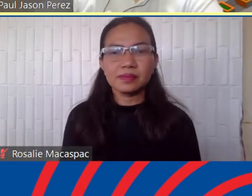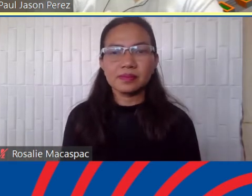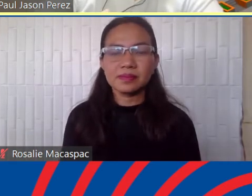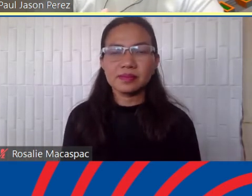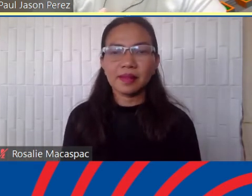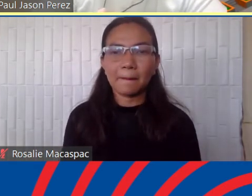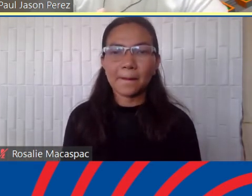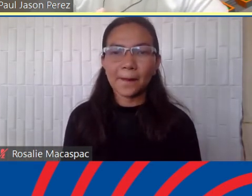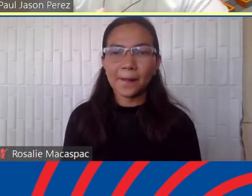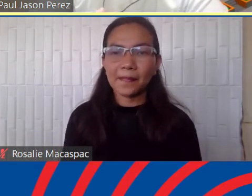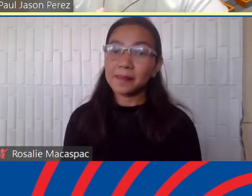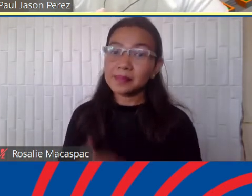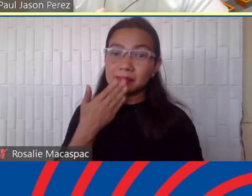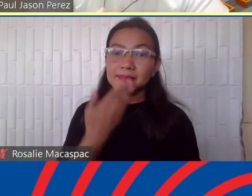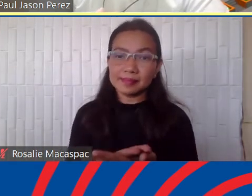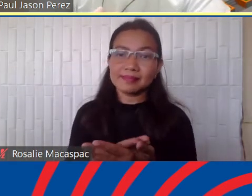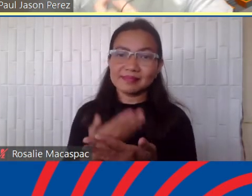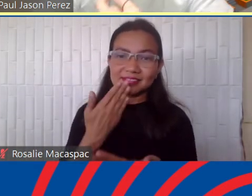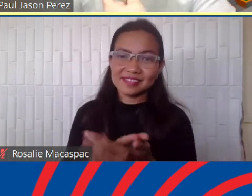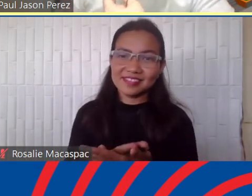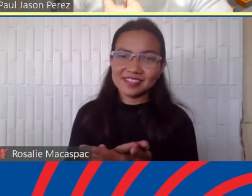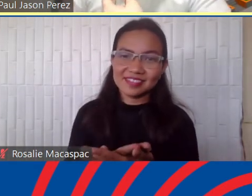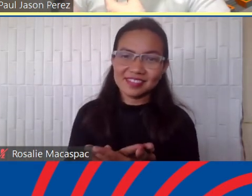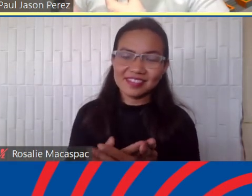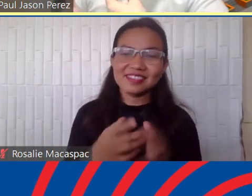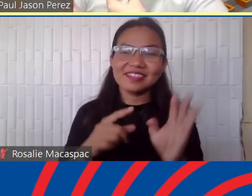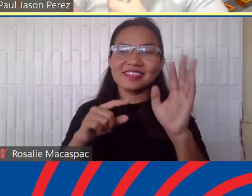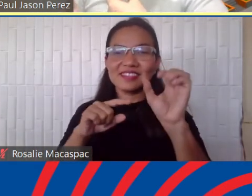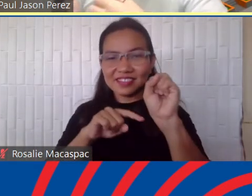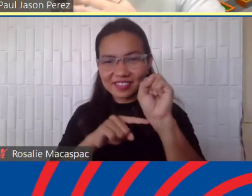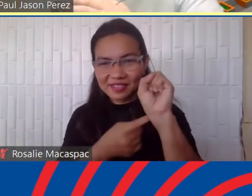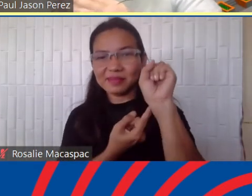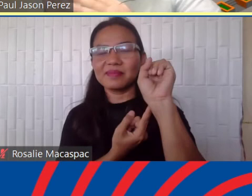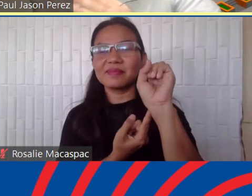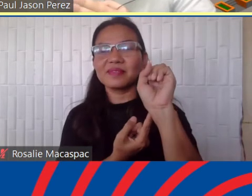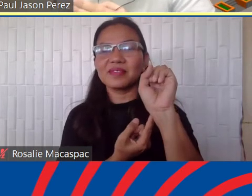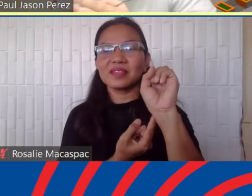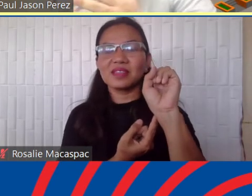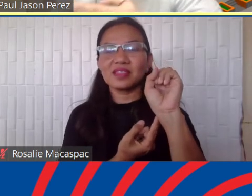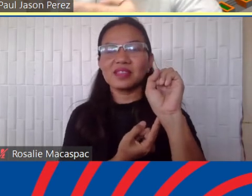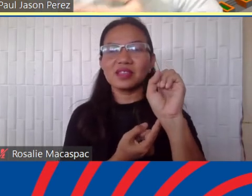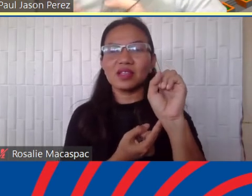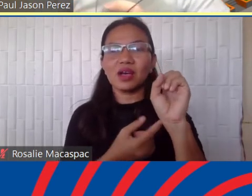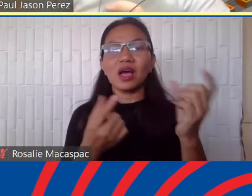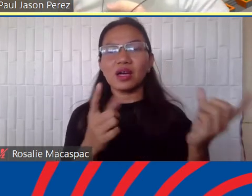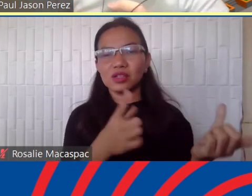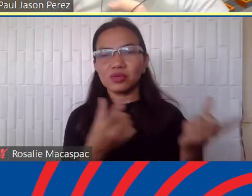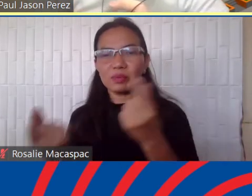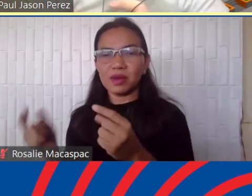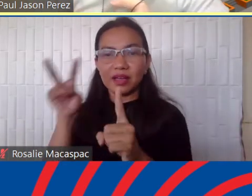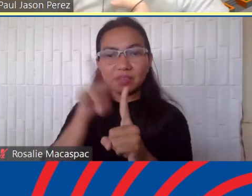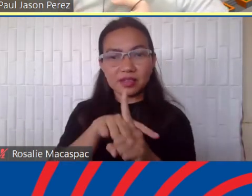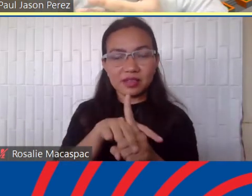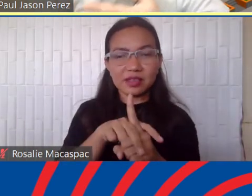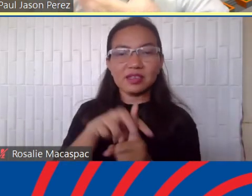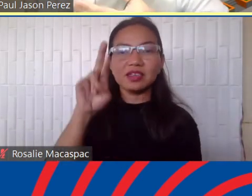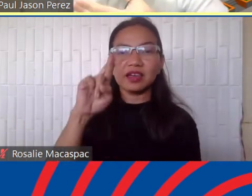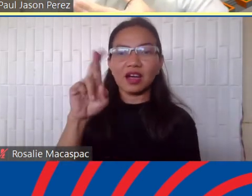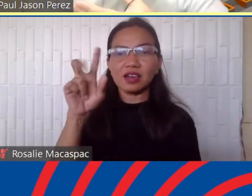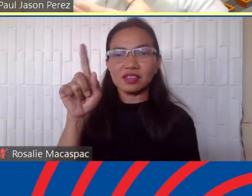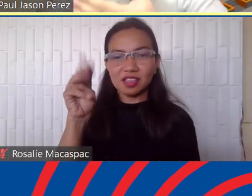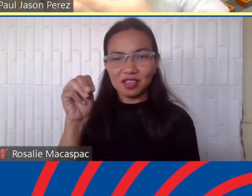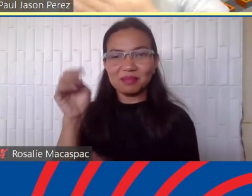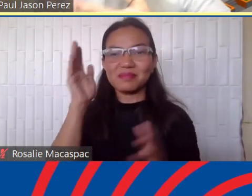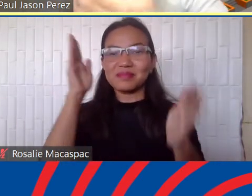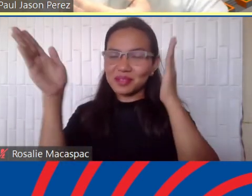So it's good that you are beginning to think, no, if you're going to implement an RDM service within your